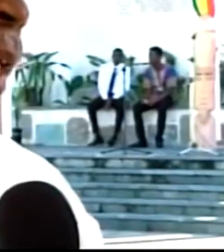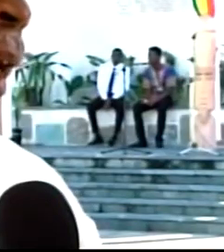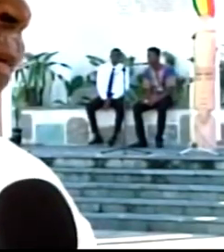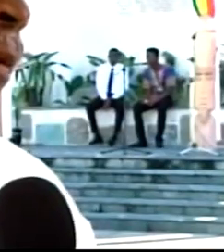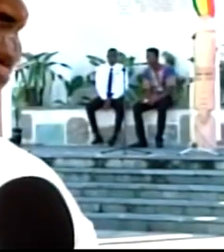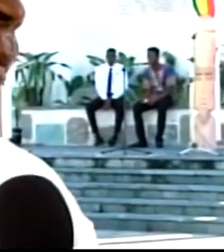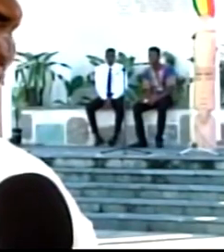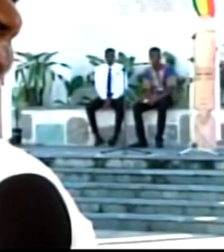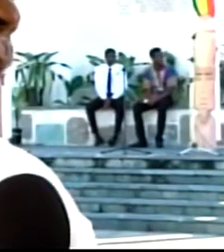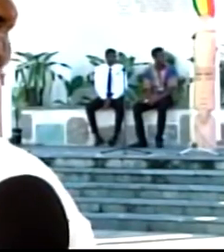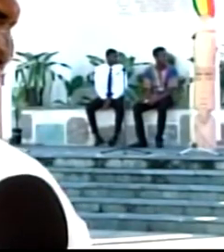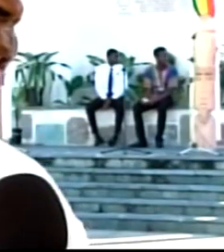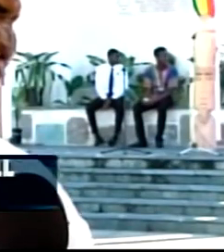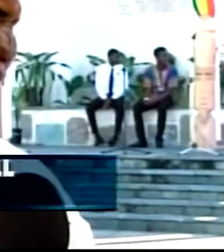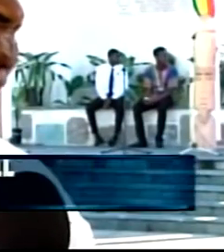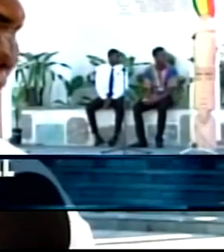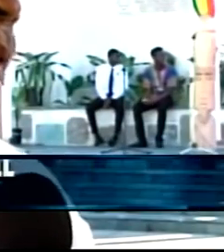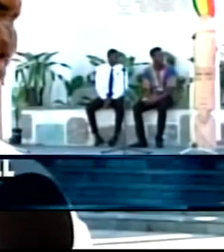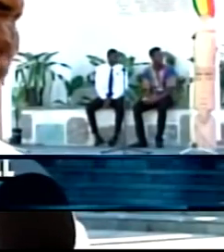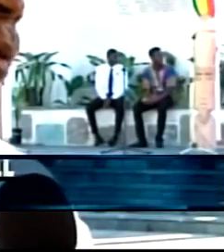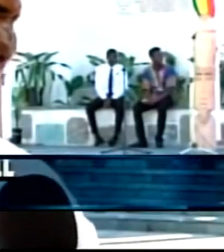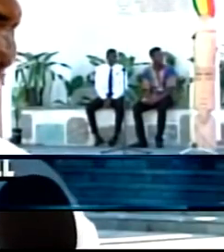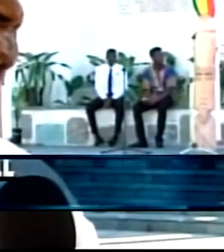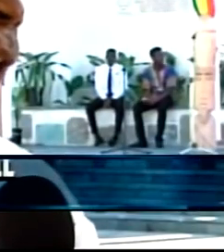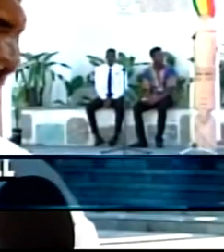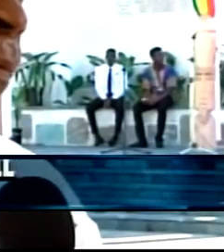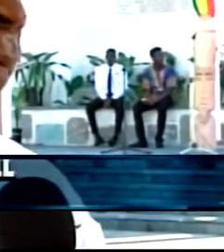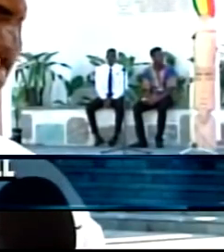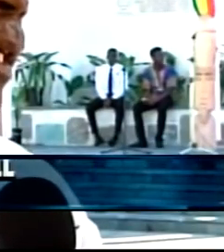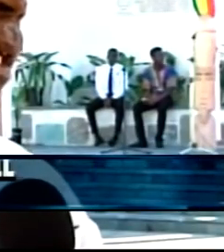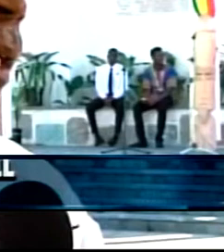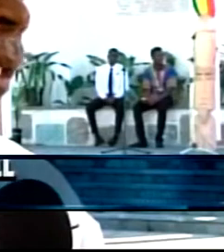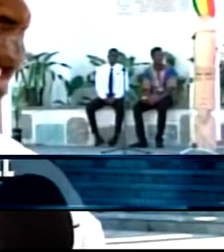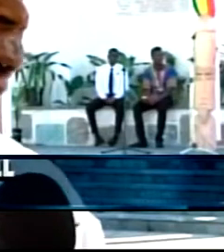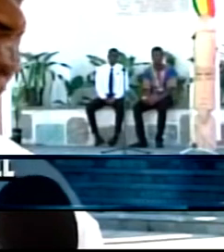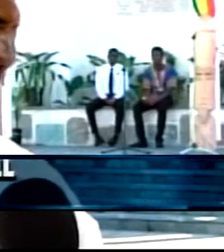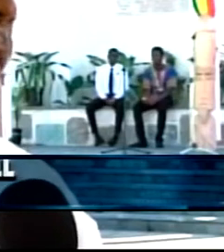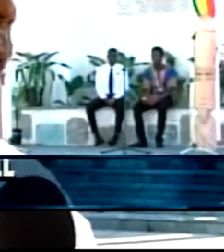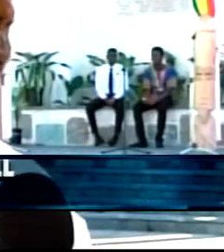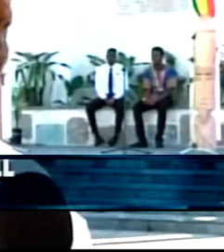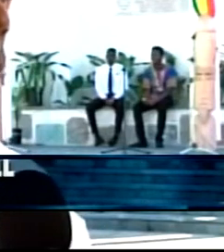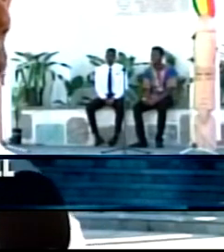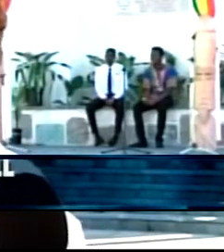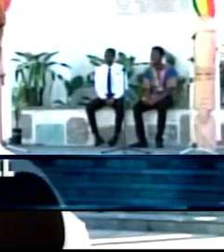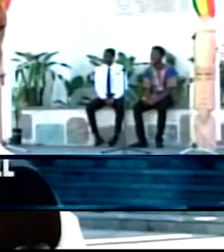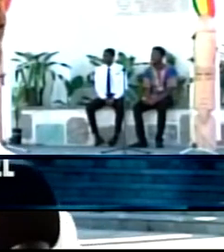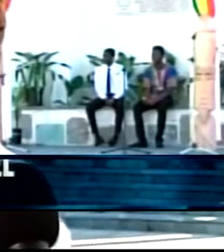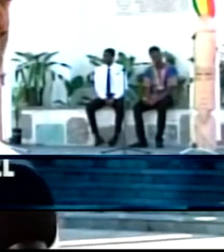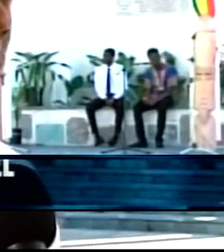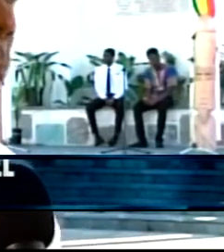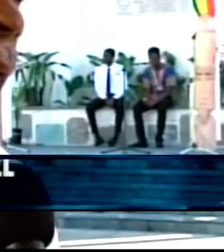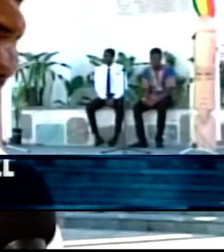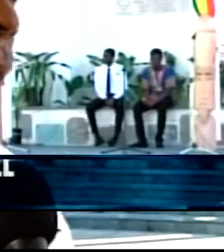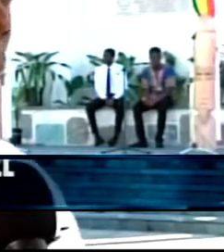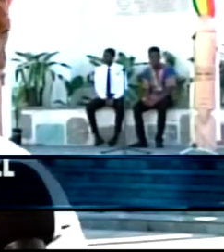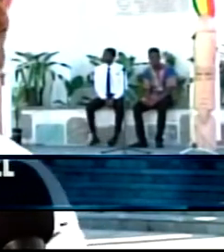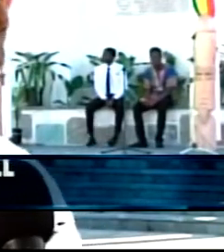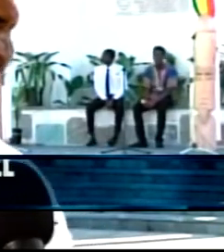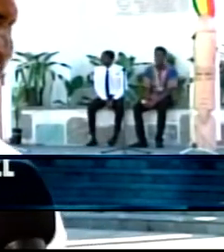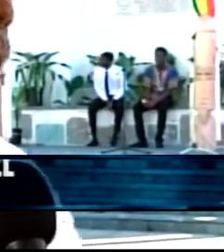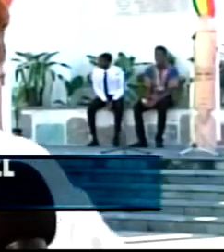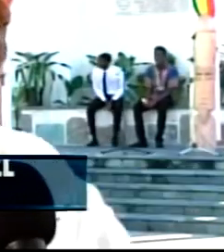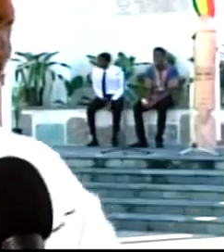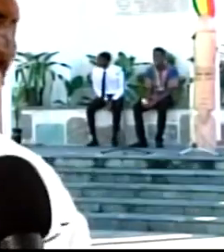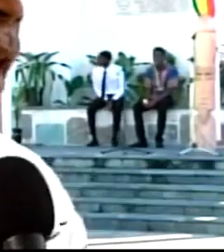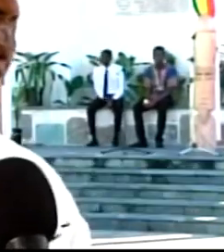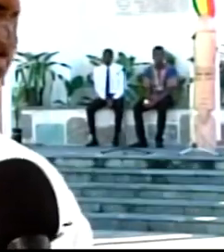why we have to teach courses about Africa and how we have to teach courses about Latin America as